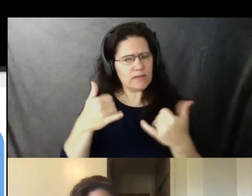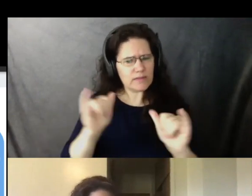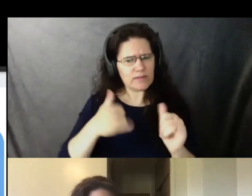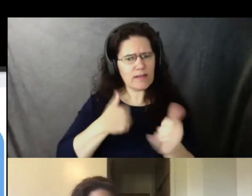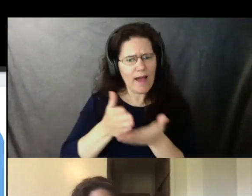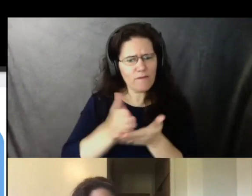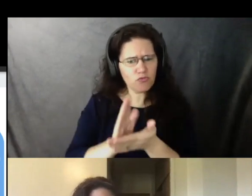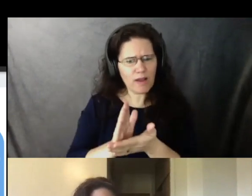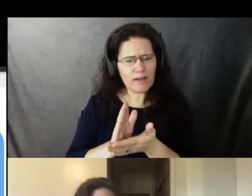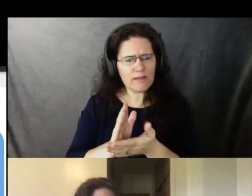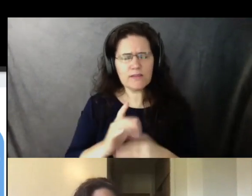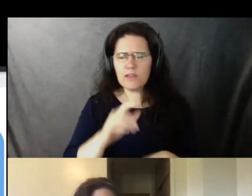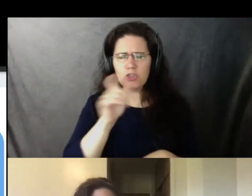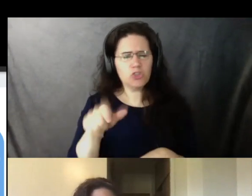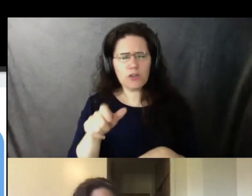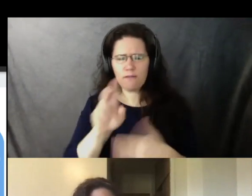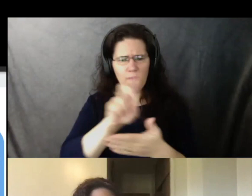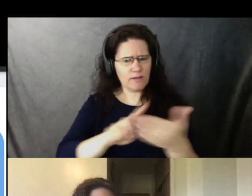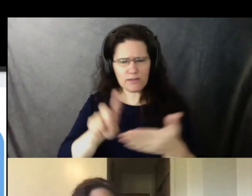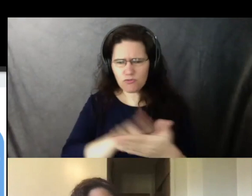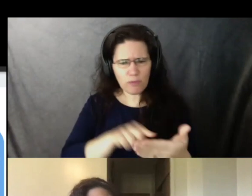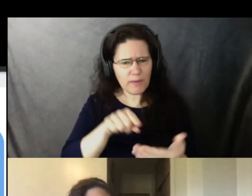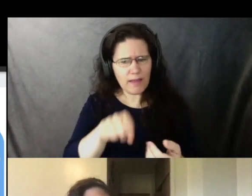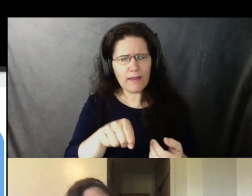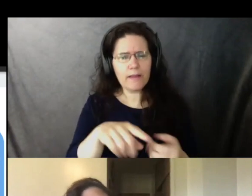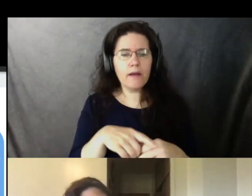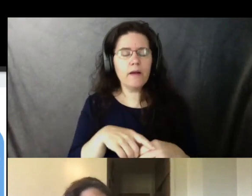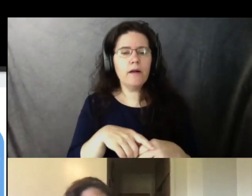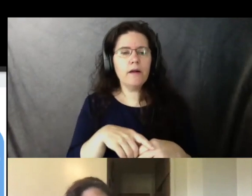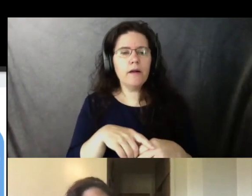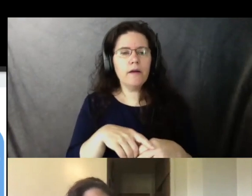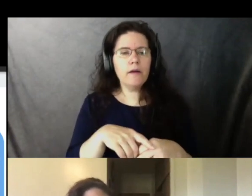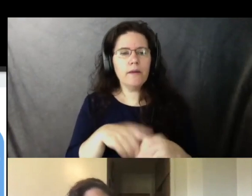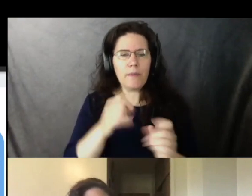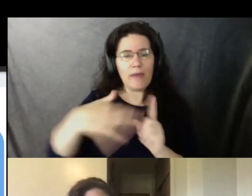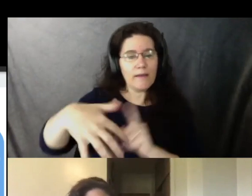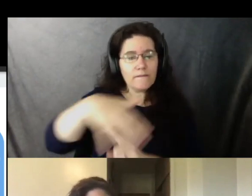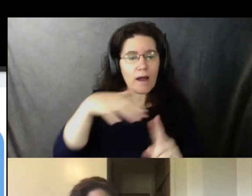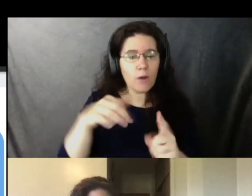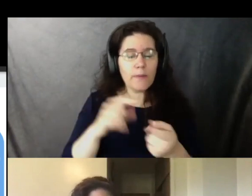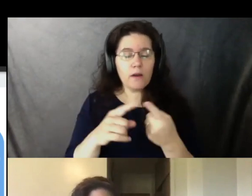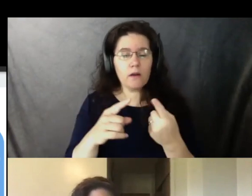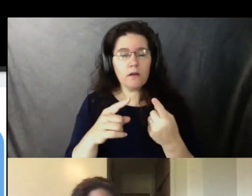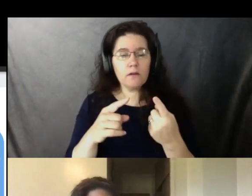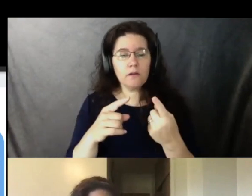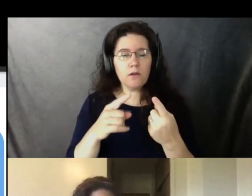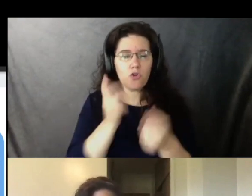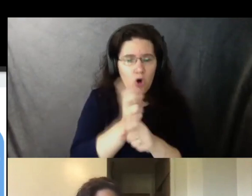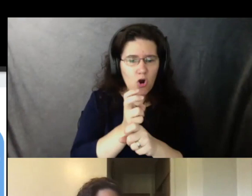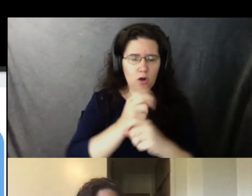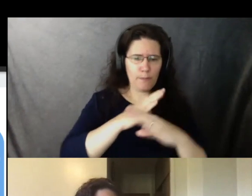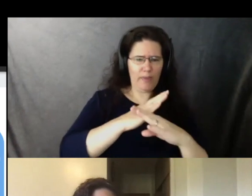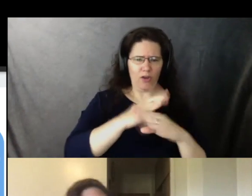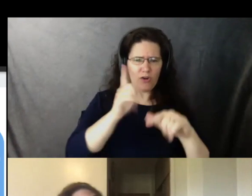violation of those rights, and that they experience both environmental and attitudinal barriers. And solutions